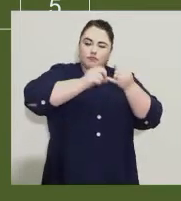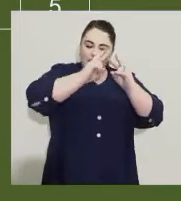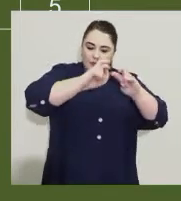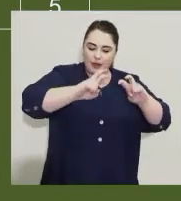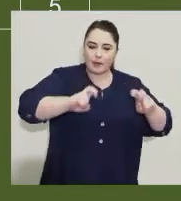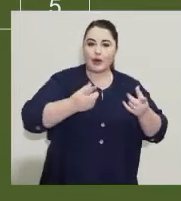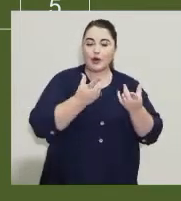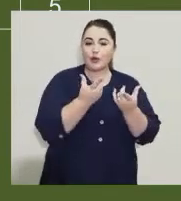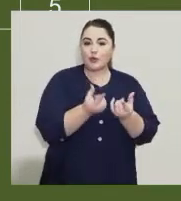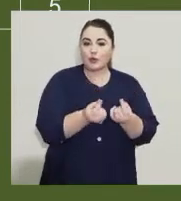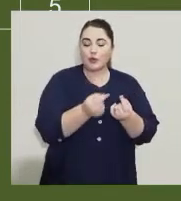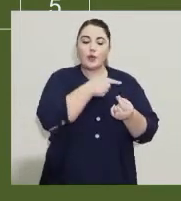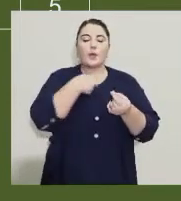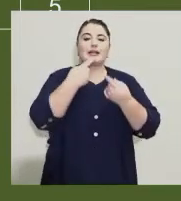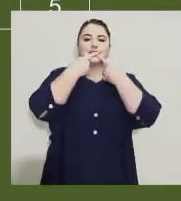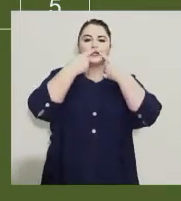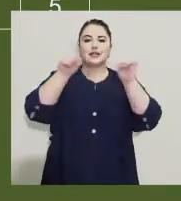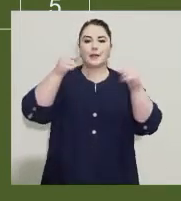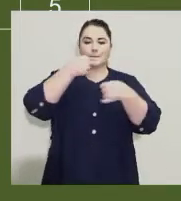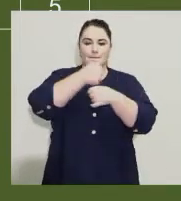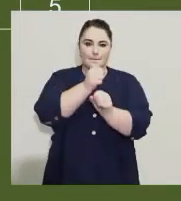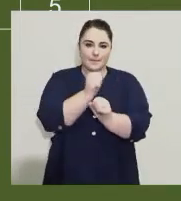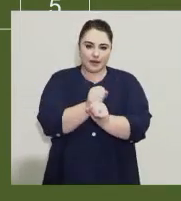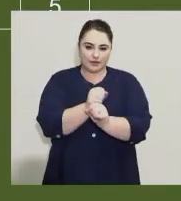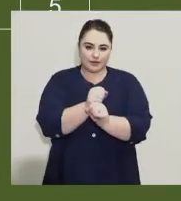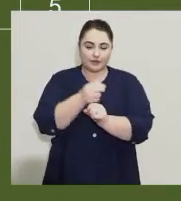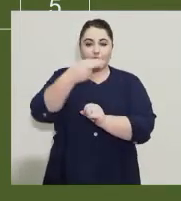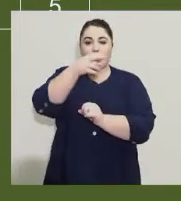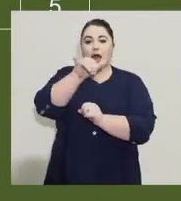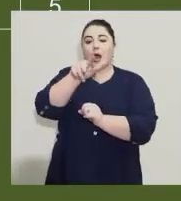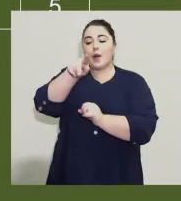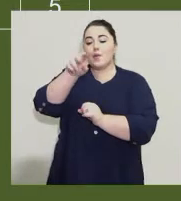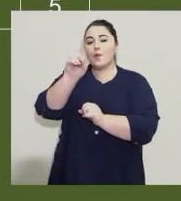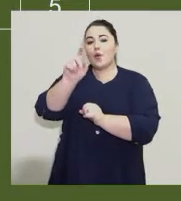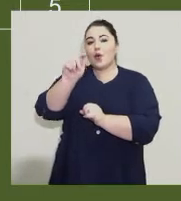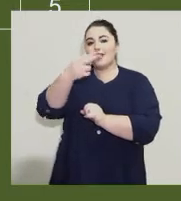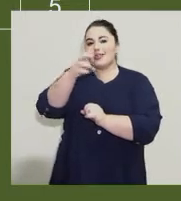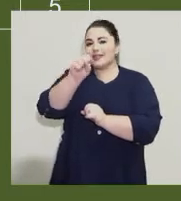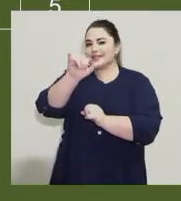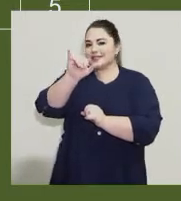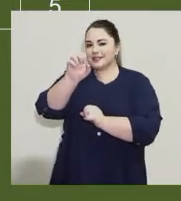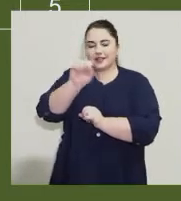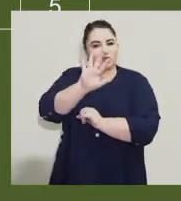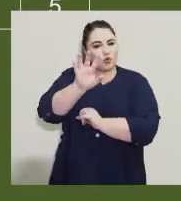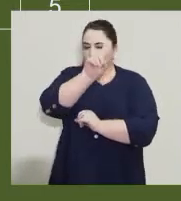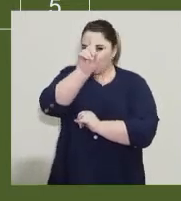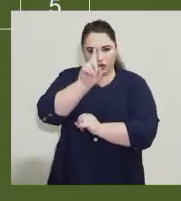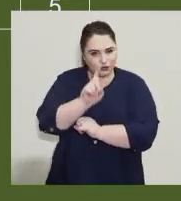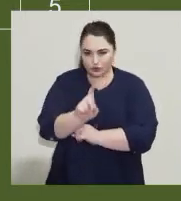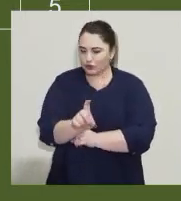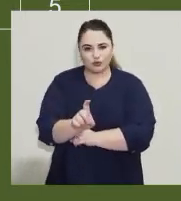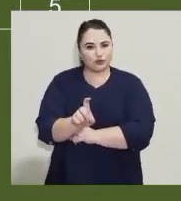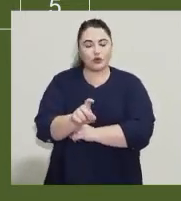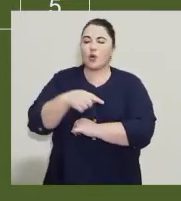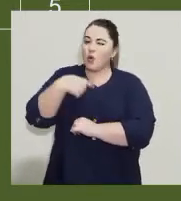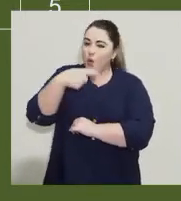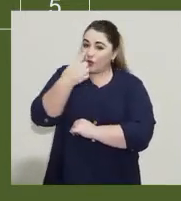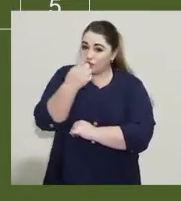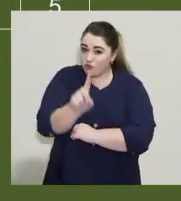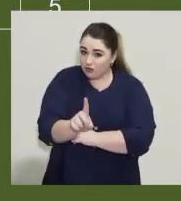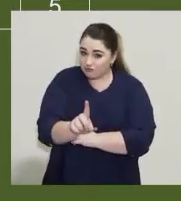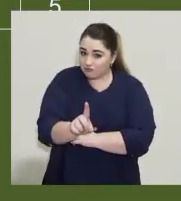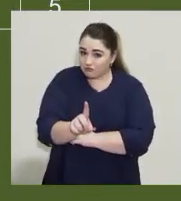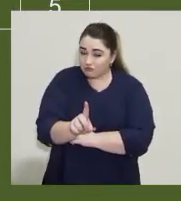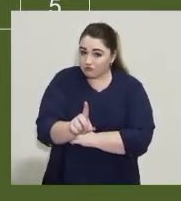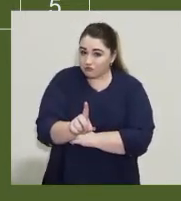result and before we do the experiment, we make a statement. A hypothesis is not a